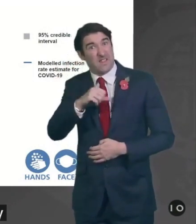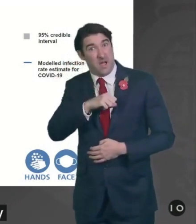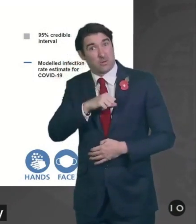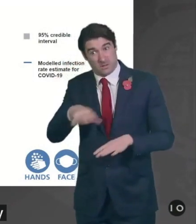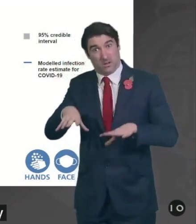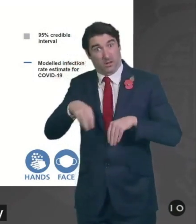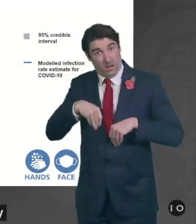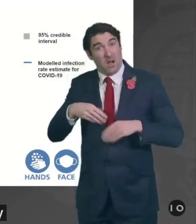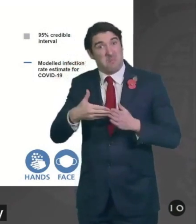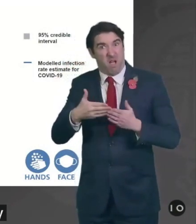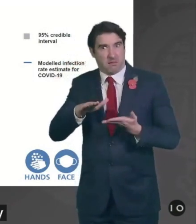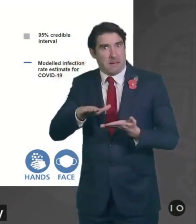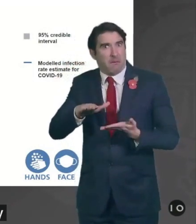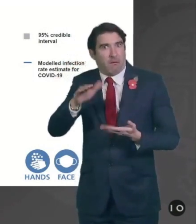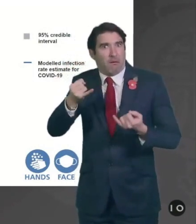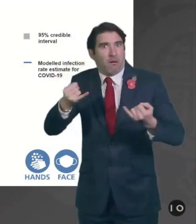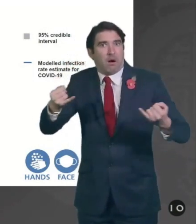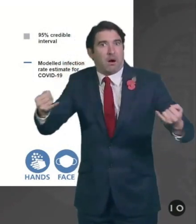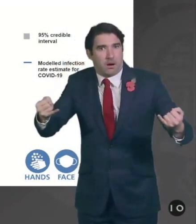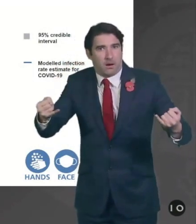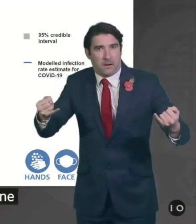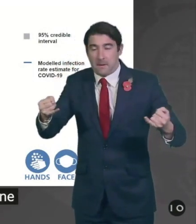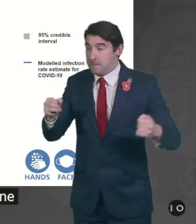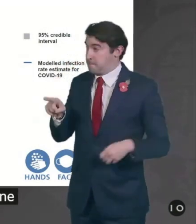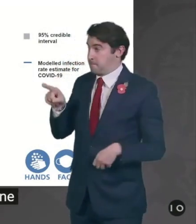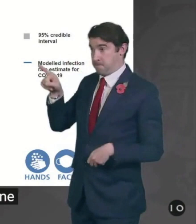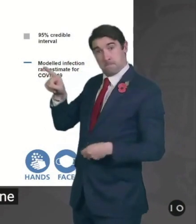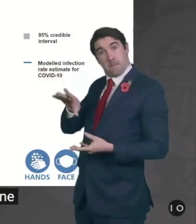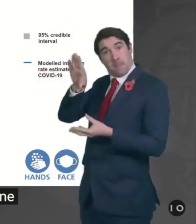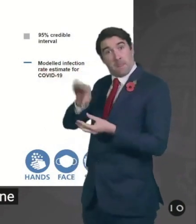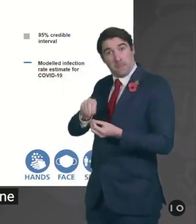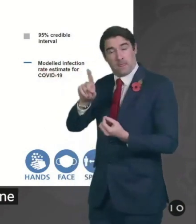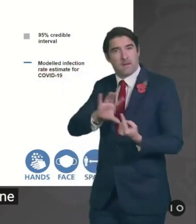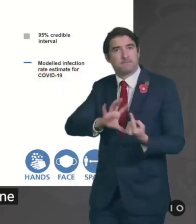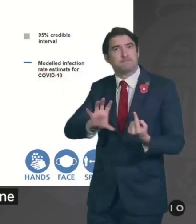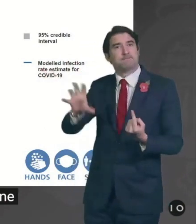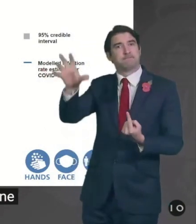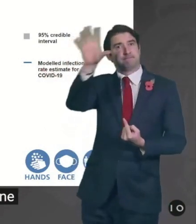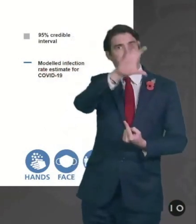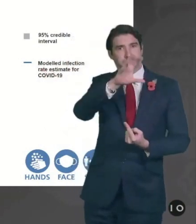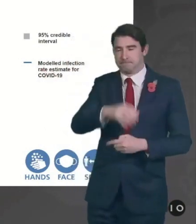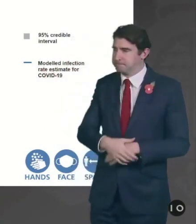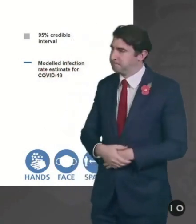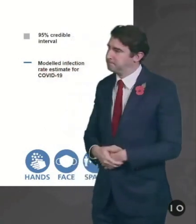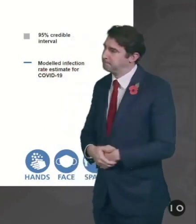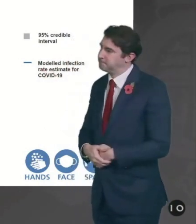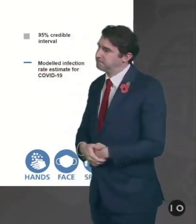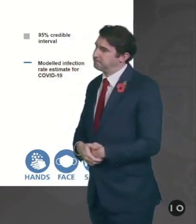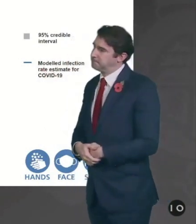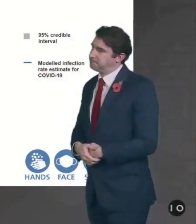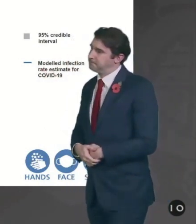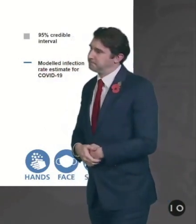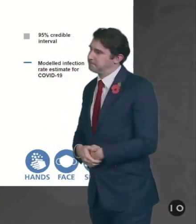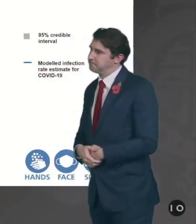If we look around the country, thanks to the work that everyone is still doing, the R is substantially lower than it would have